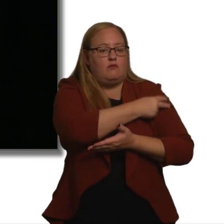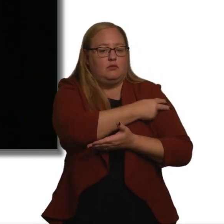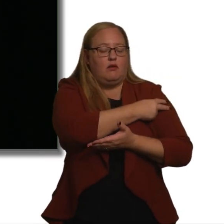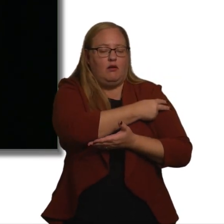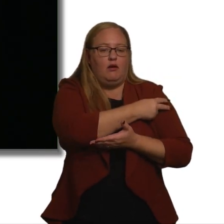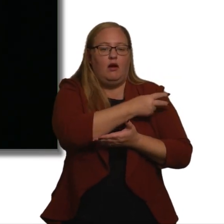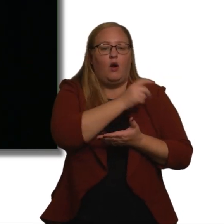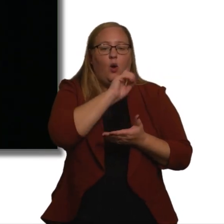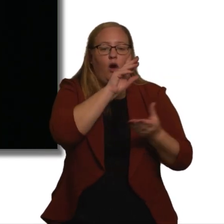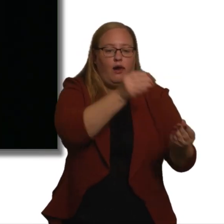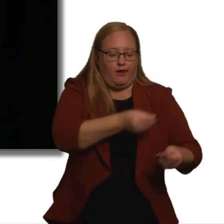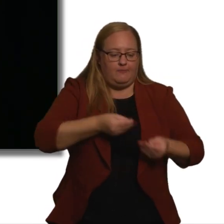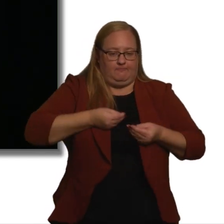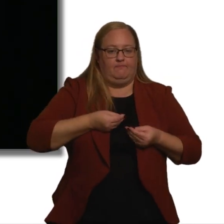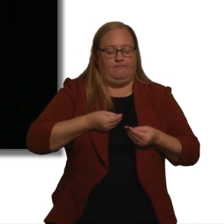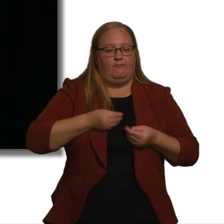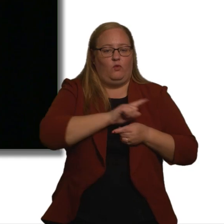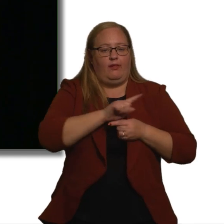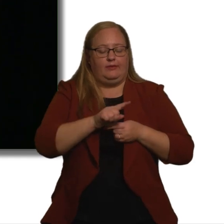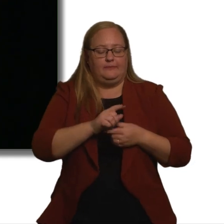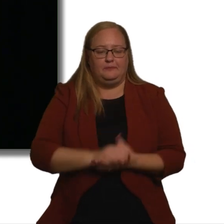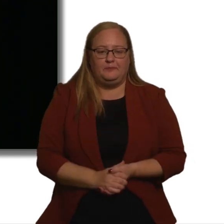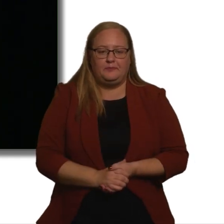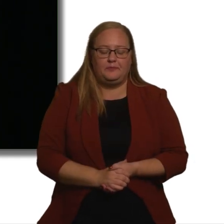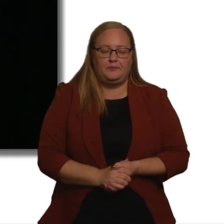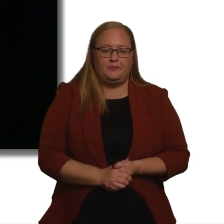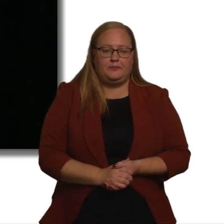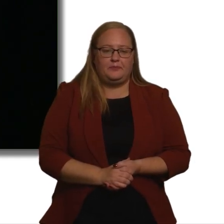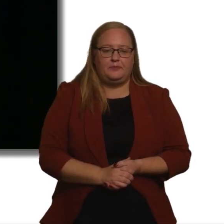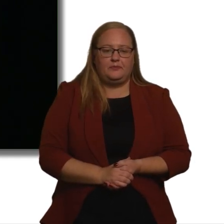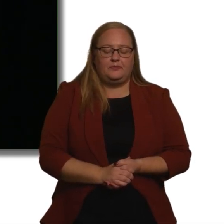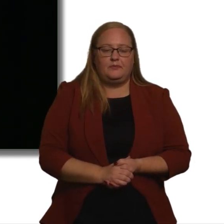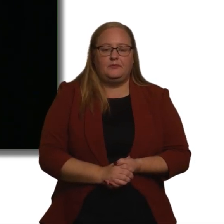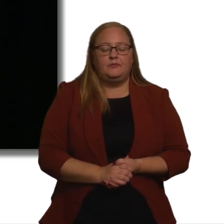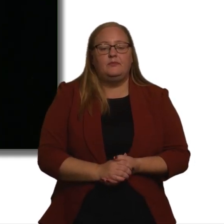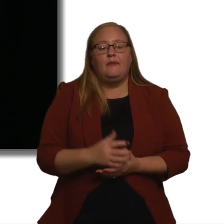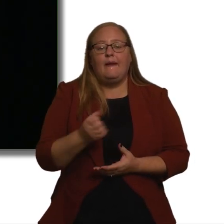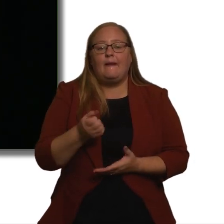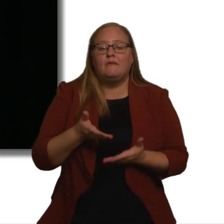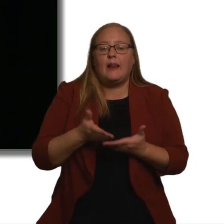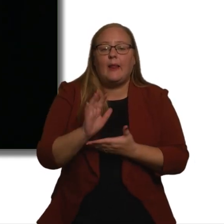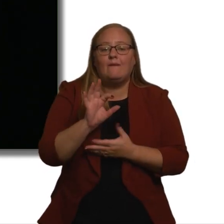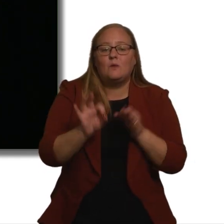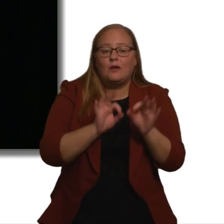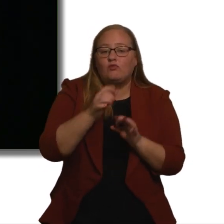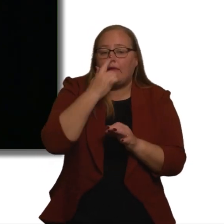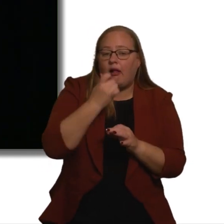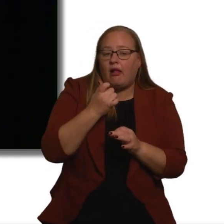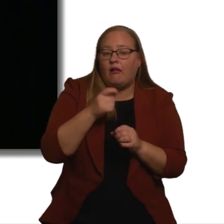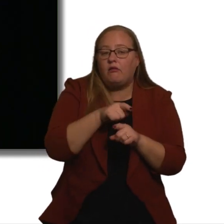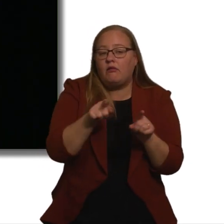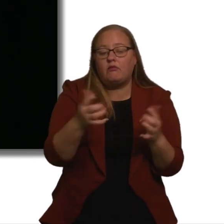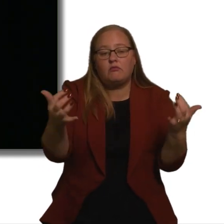its way through to me. We'll also have some time for live questions from members who are here with us in